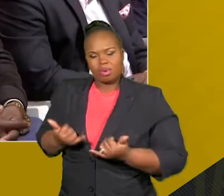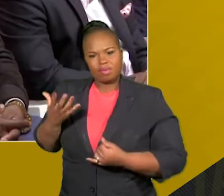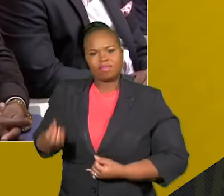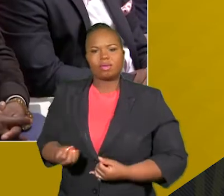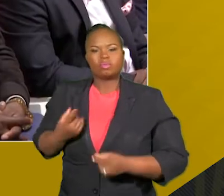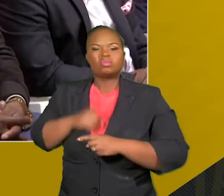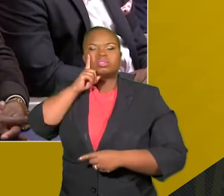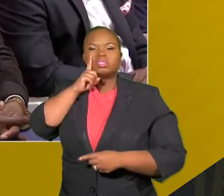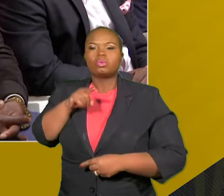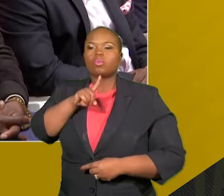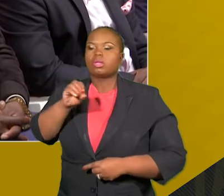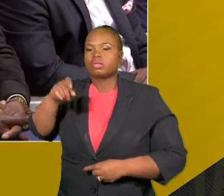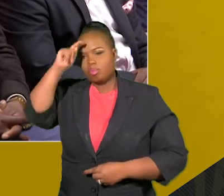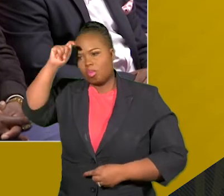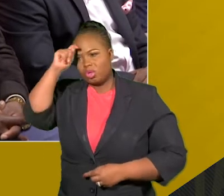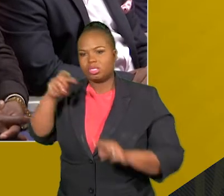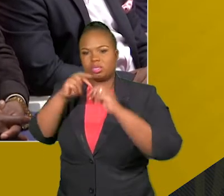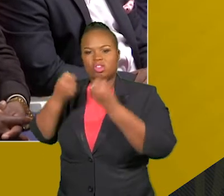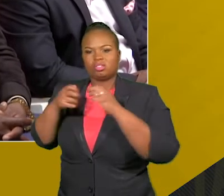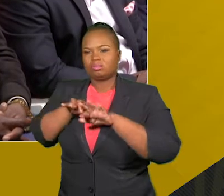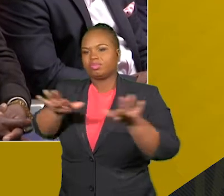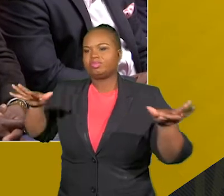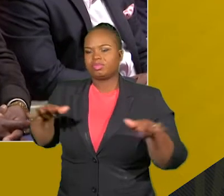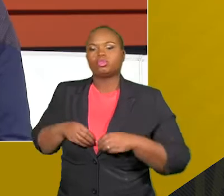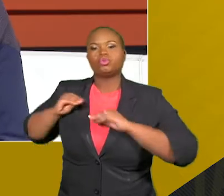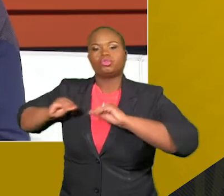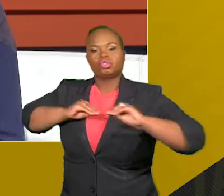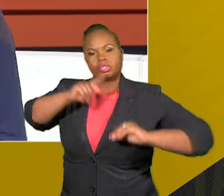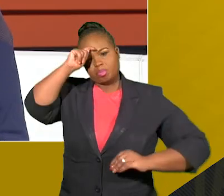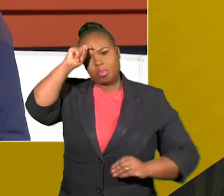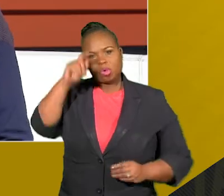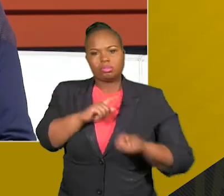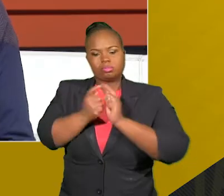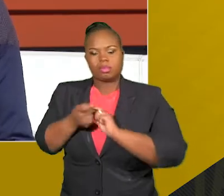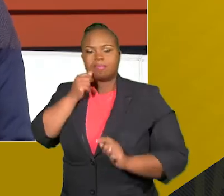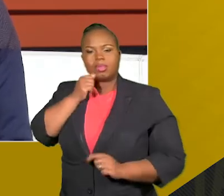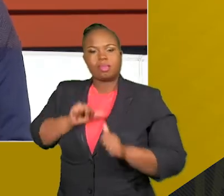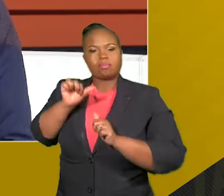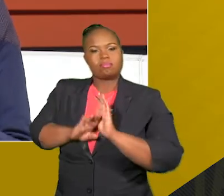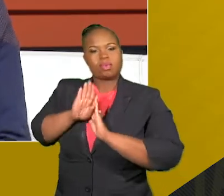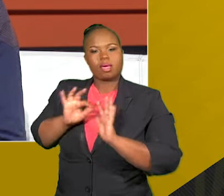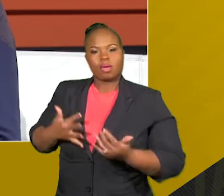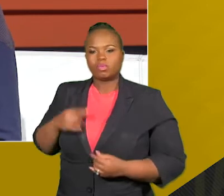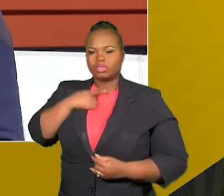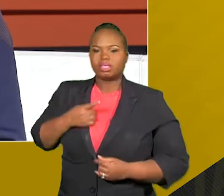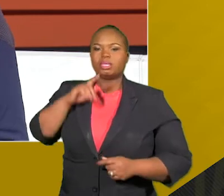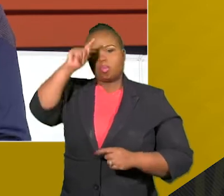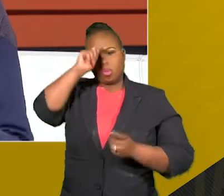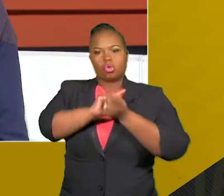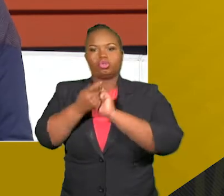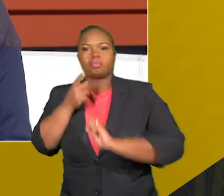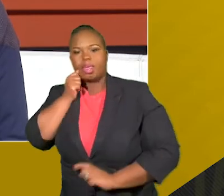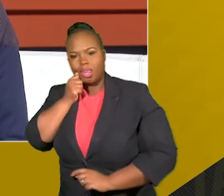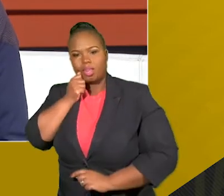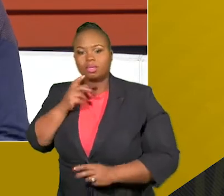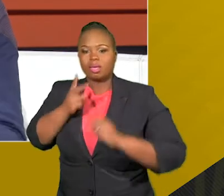that's looking at 100 boys, nationwide program, teaching these boys to become better men. And it speaks for itself. It says boys to men. And